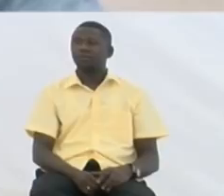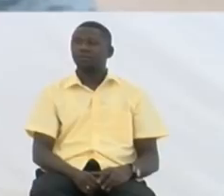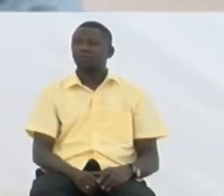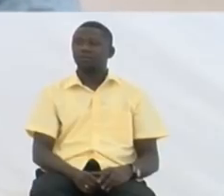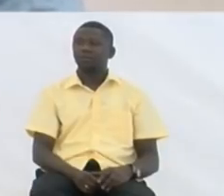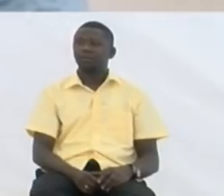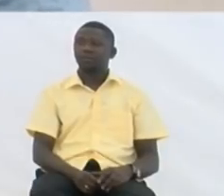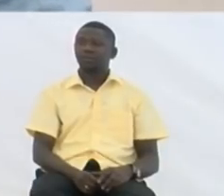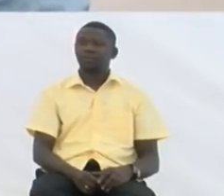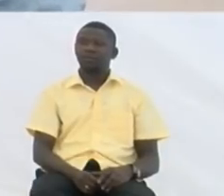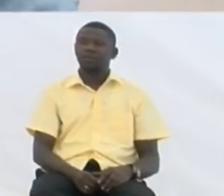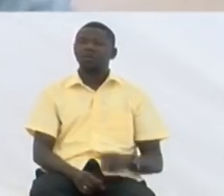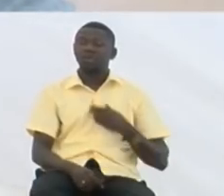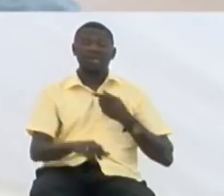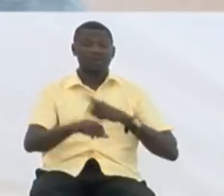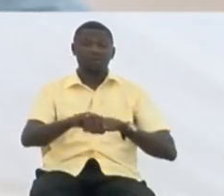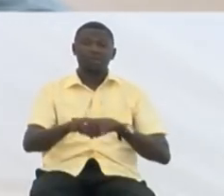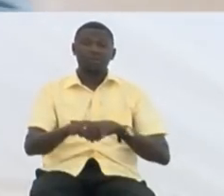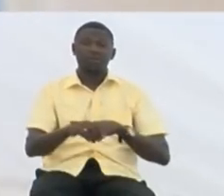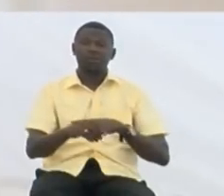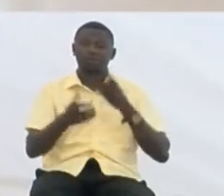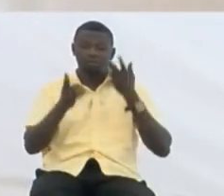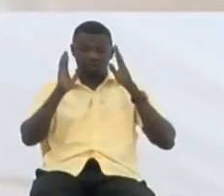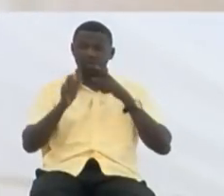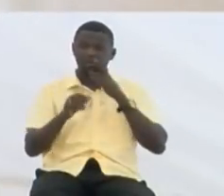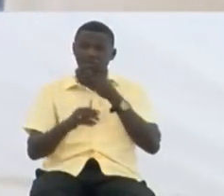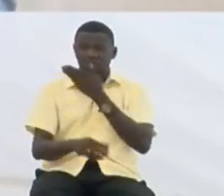were released on bail, were you not?